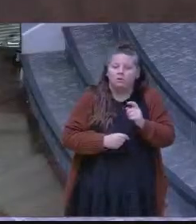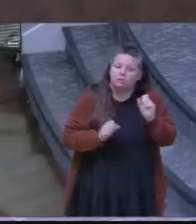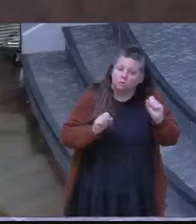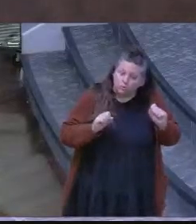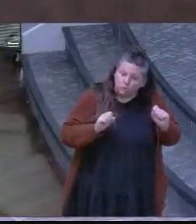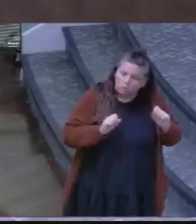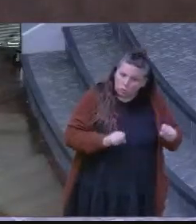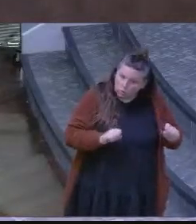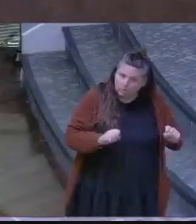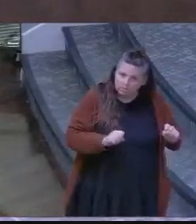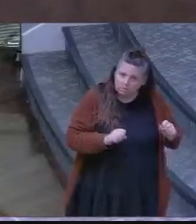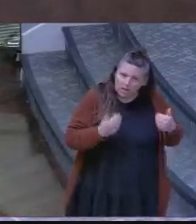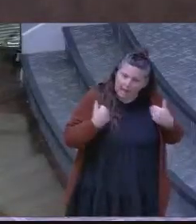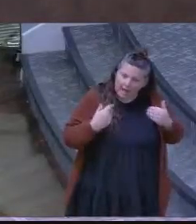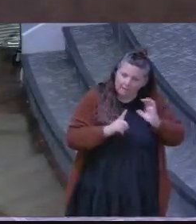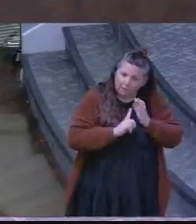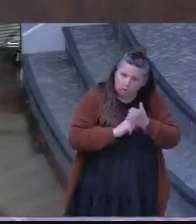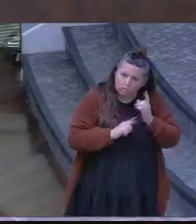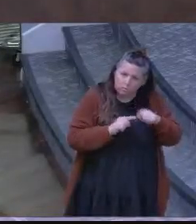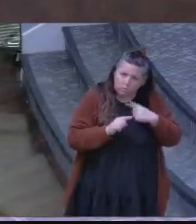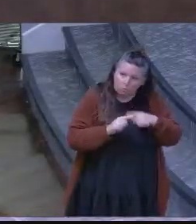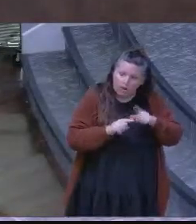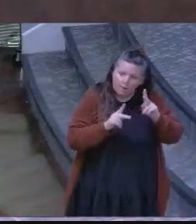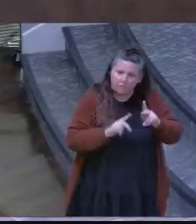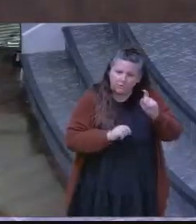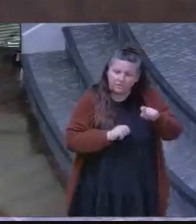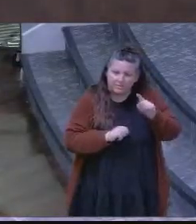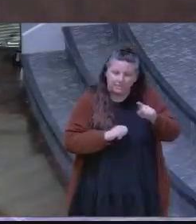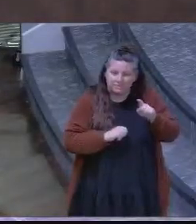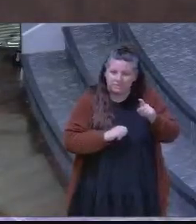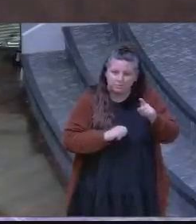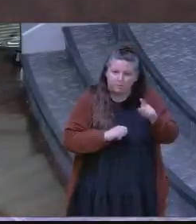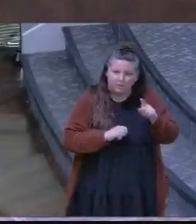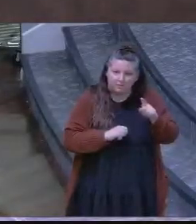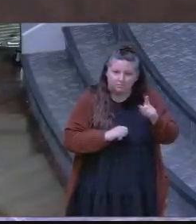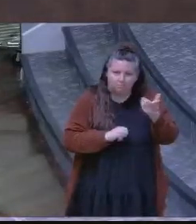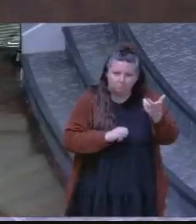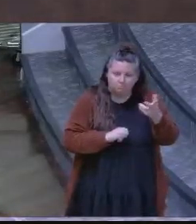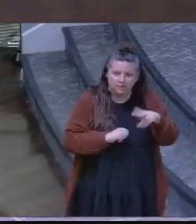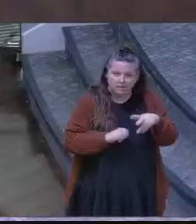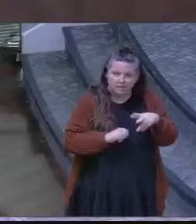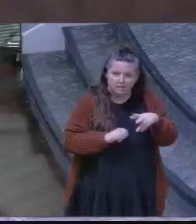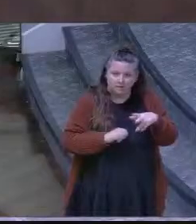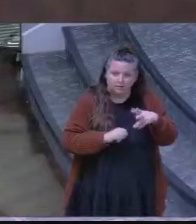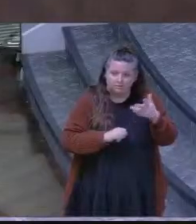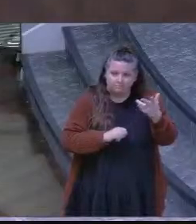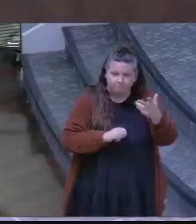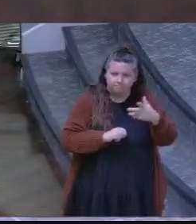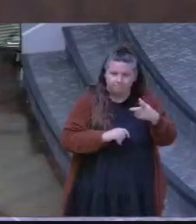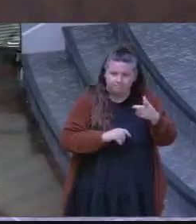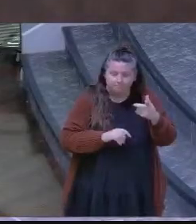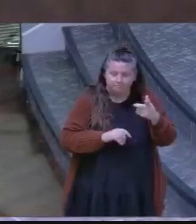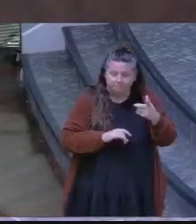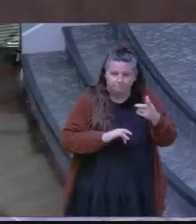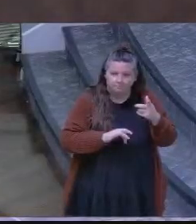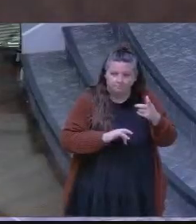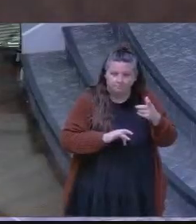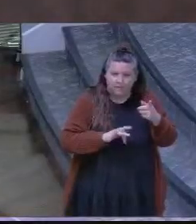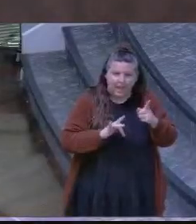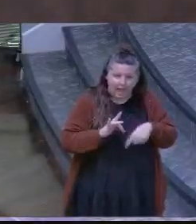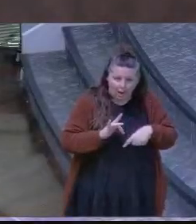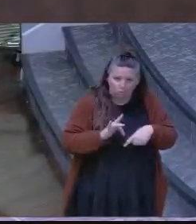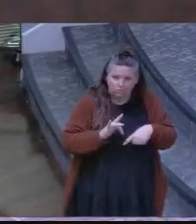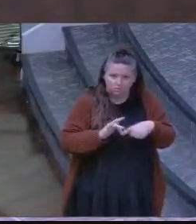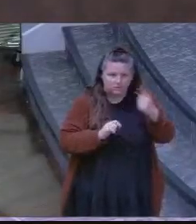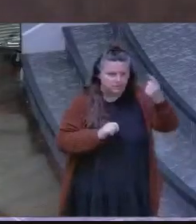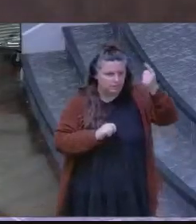out because of some unknown medical condition, and anything can fall under there, that they can at